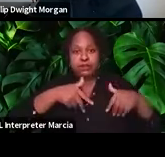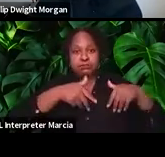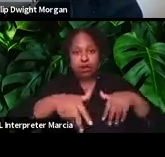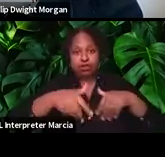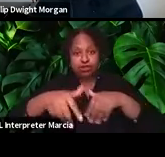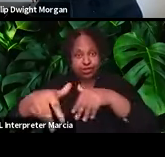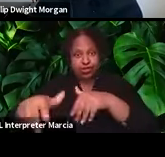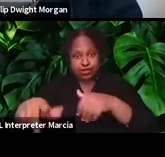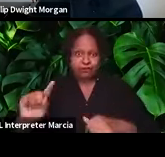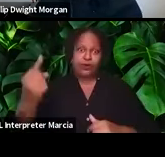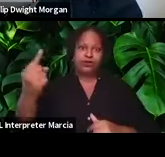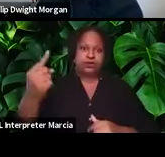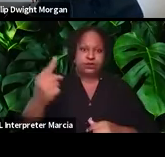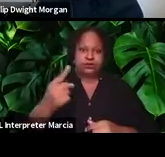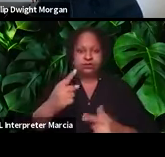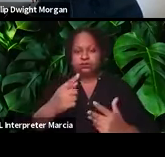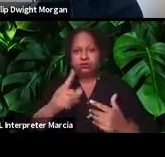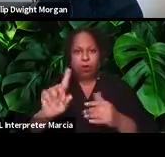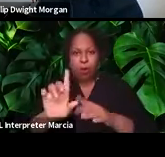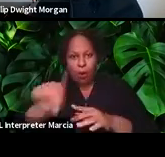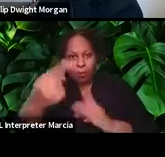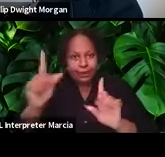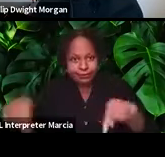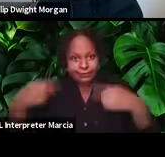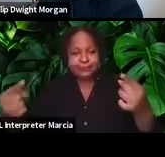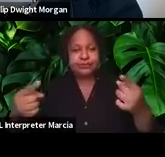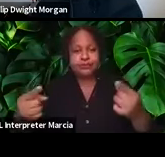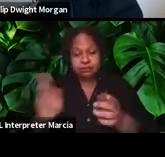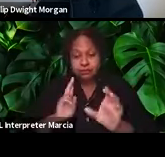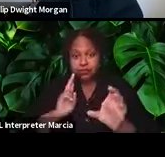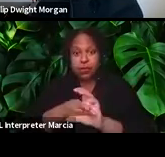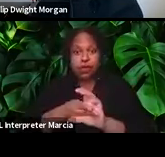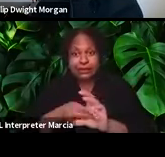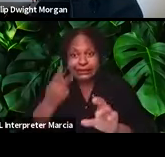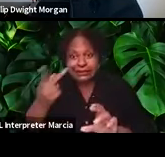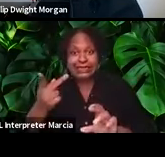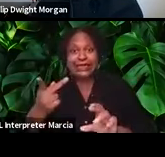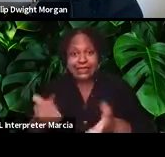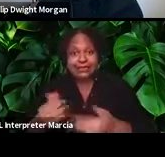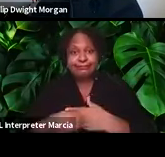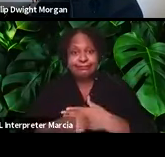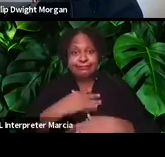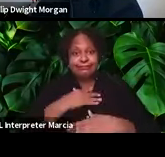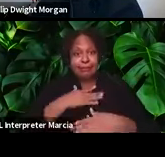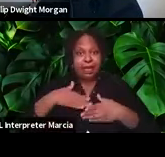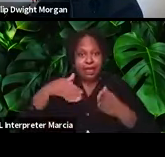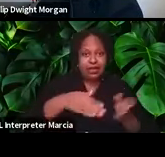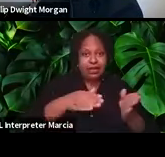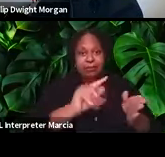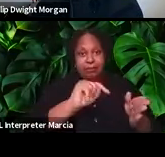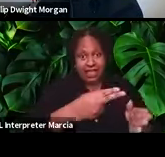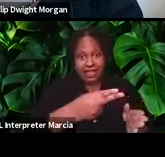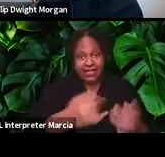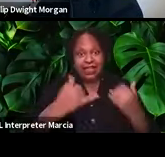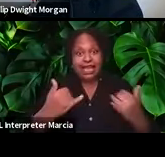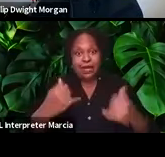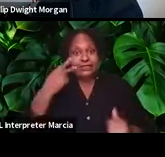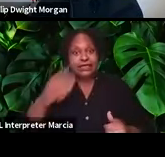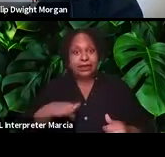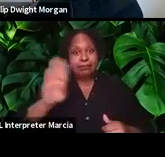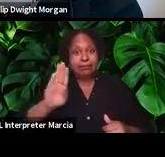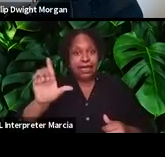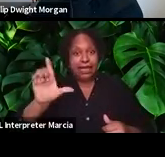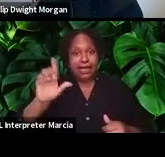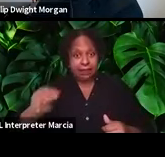me is what set me on the path. And so I see these kids now at the Black Lives Matter marches and protests